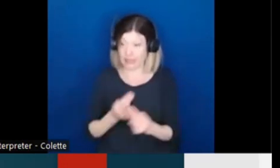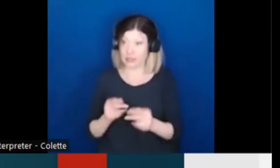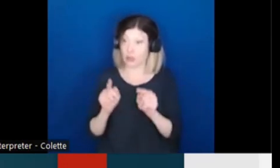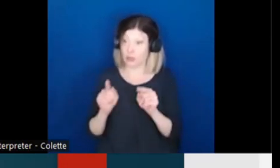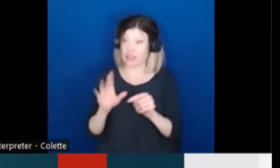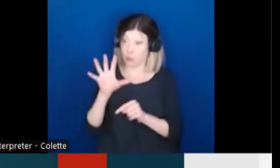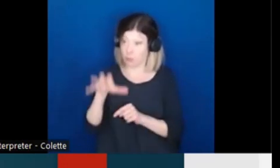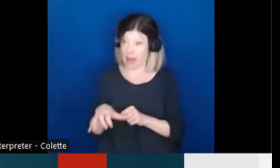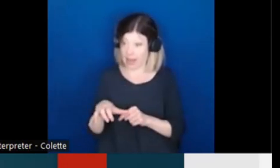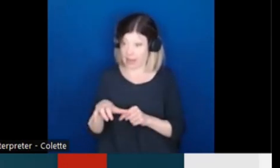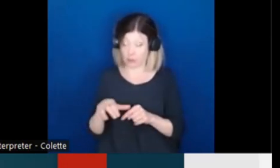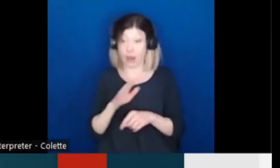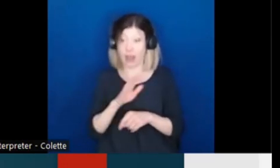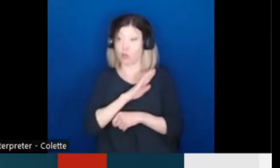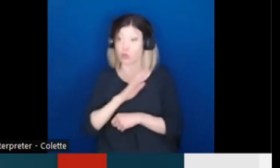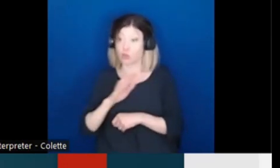up